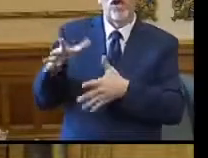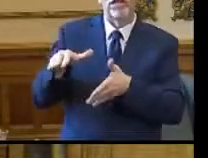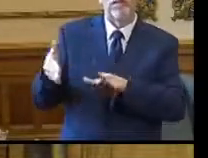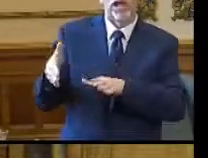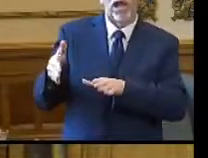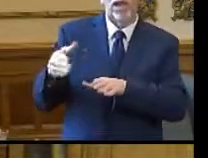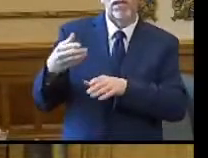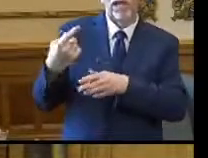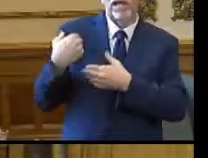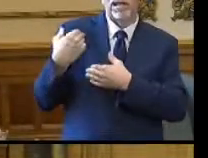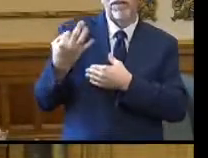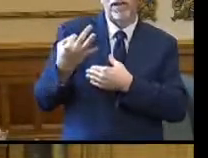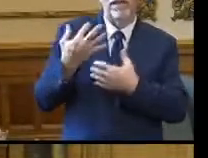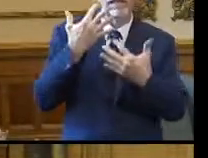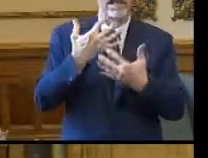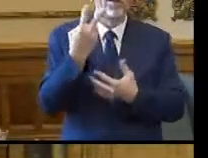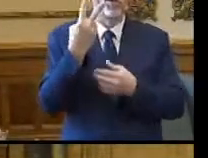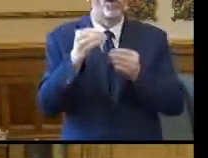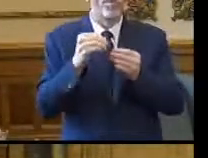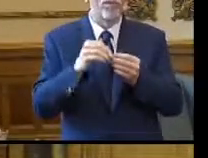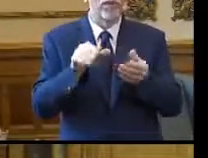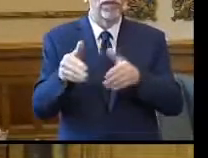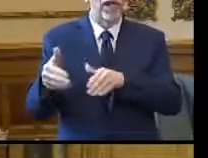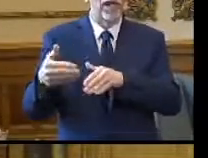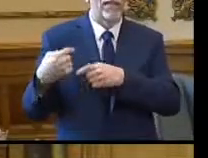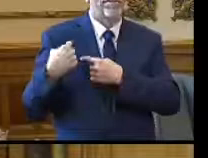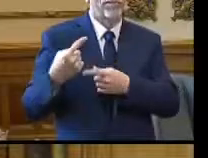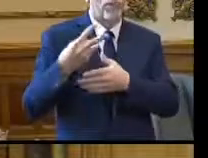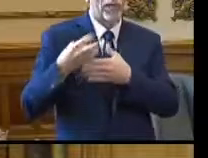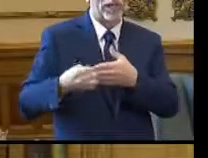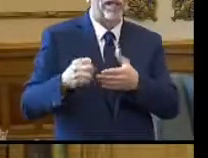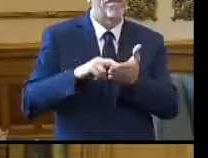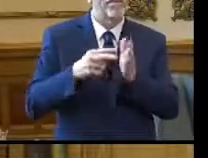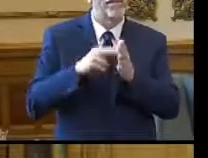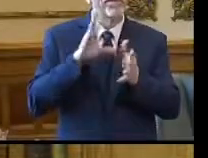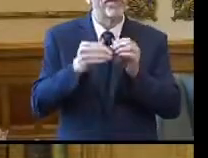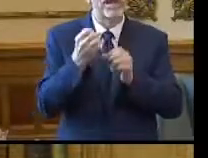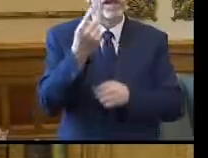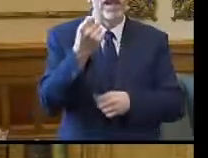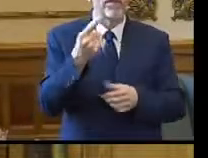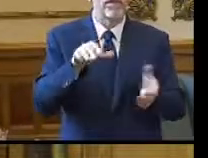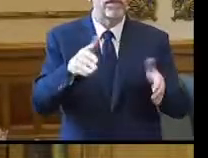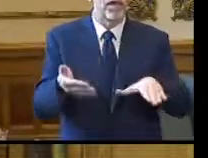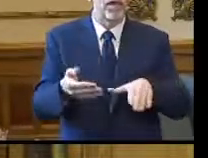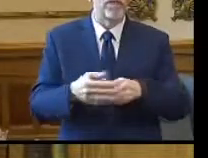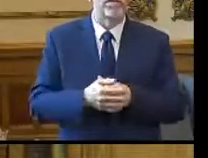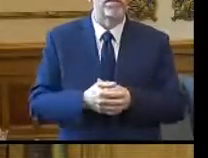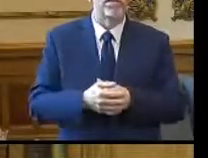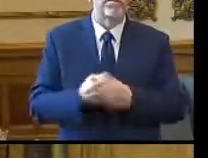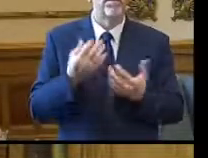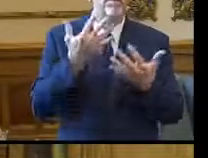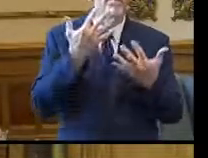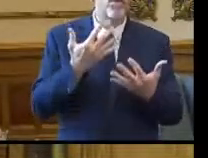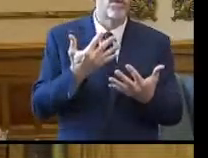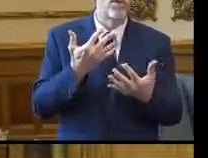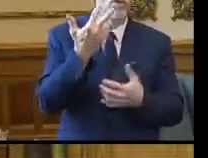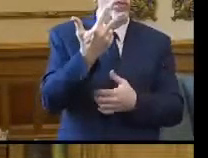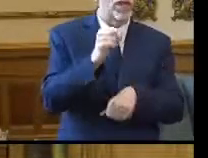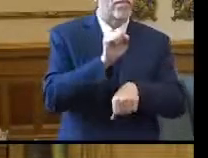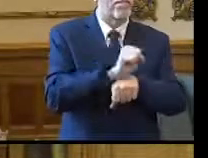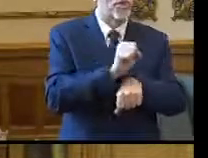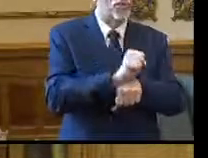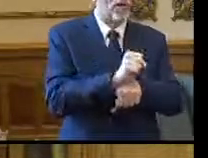died. Sadly, 2 more residents have died since then, for a total of 11 deaths. And unfortunately, 3 employees